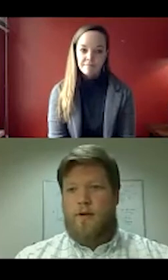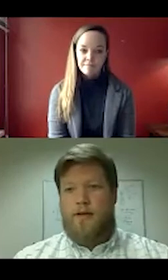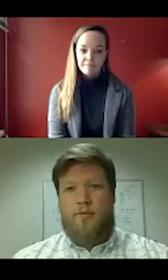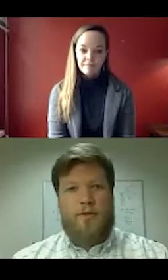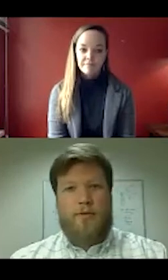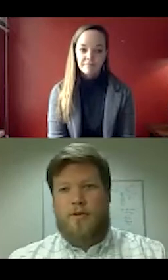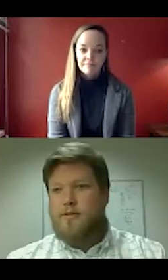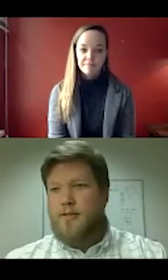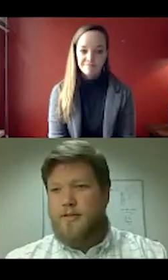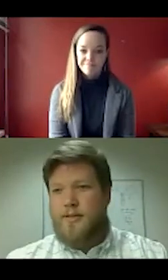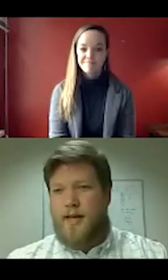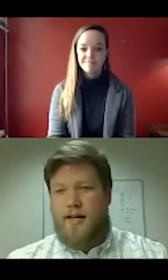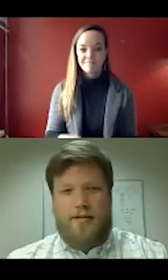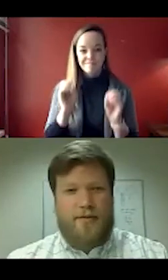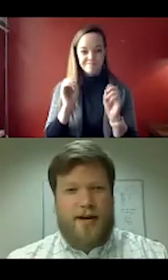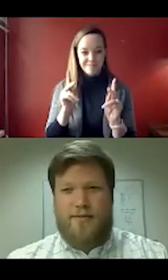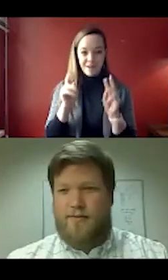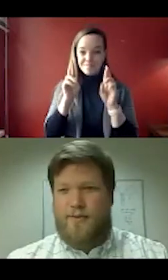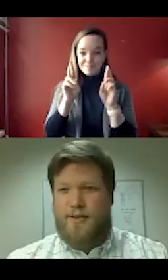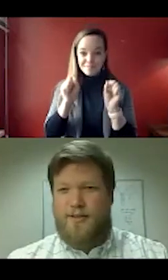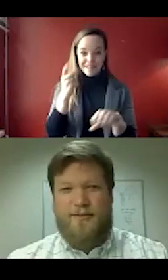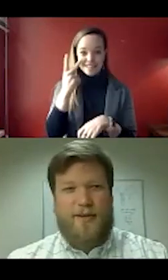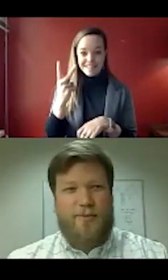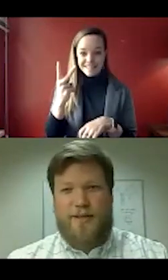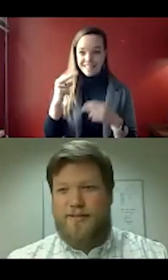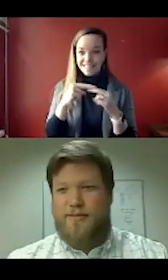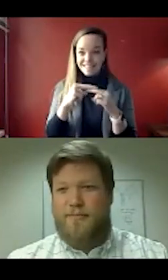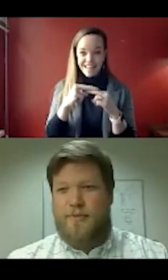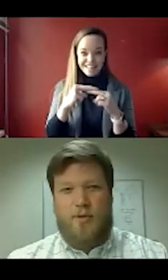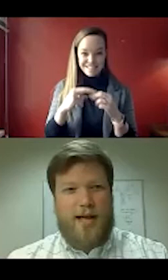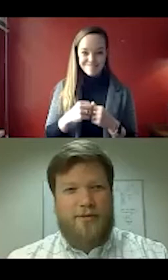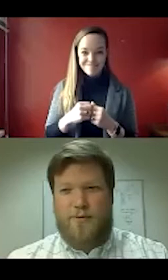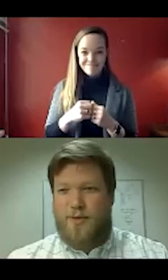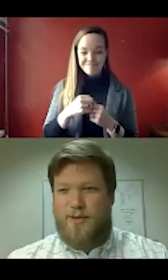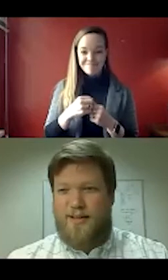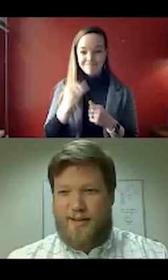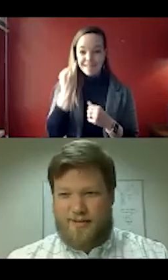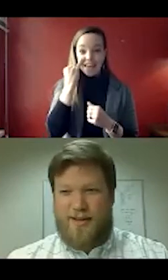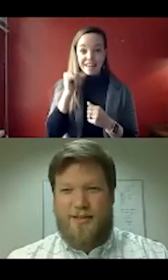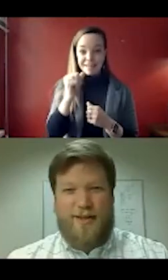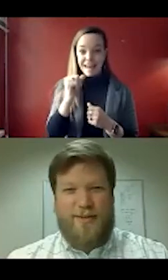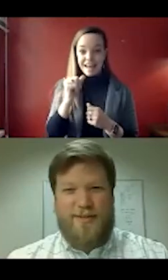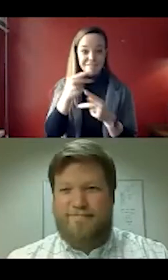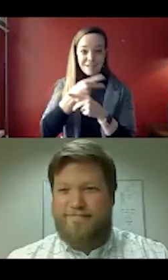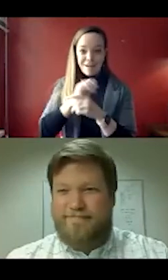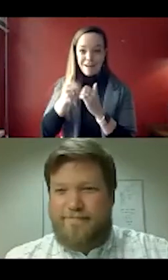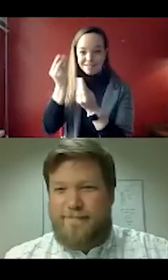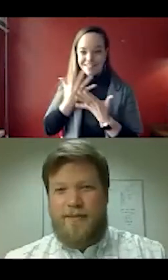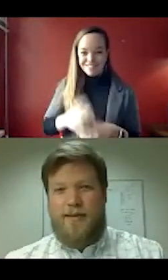All right, hopefully you all can see that. And if not, find a way to scream loud enough through the internet and I'll see if I can fix